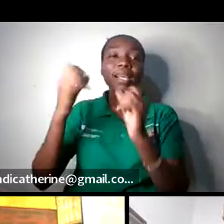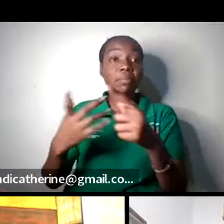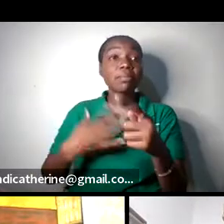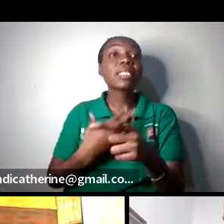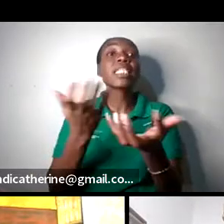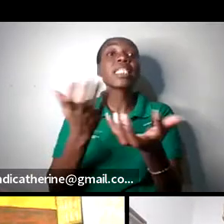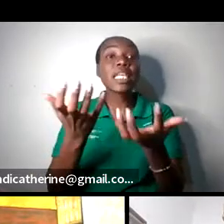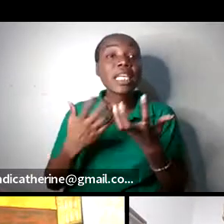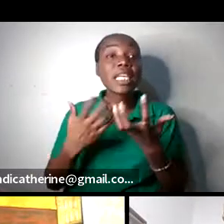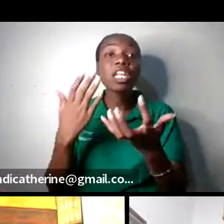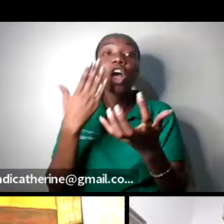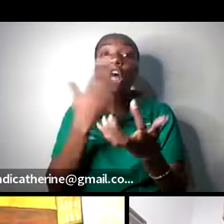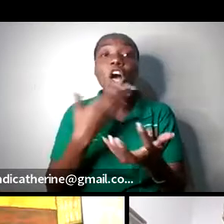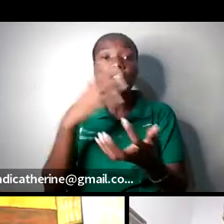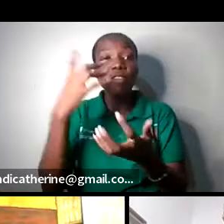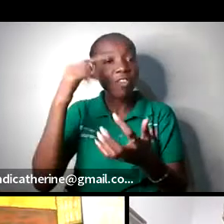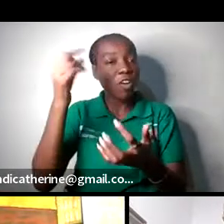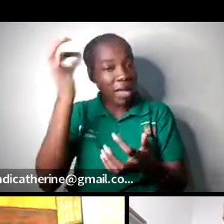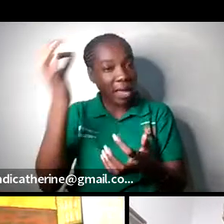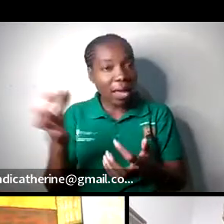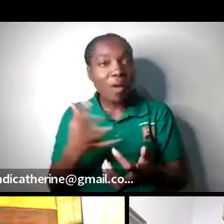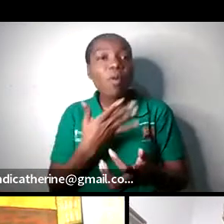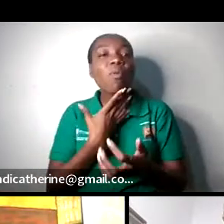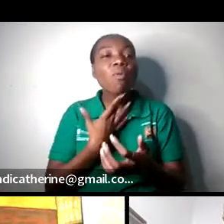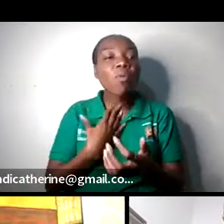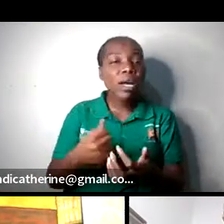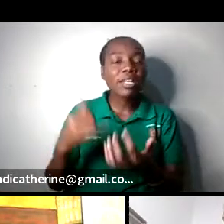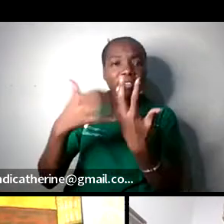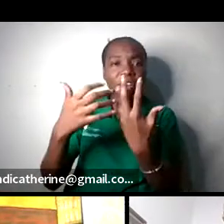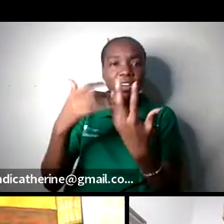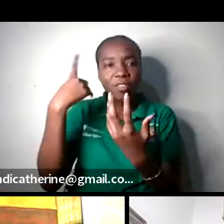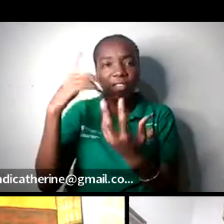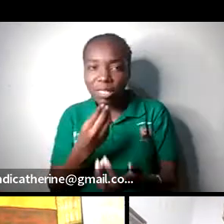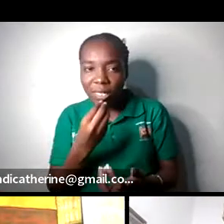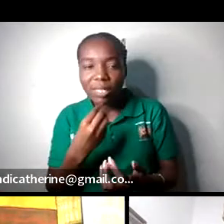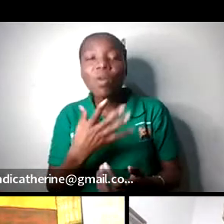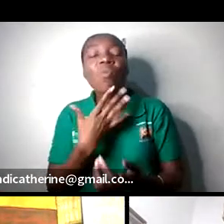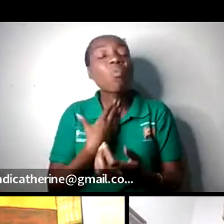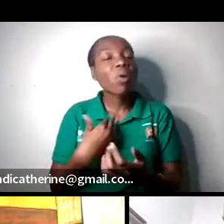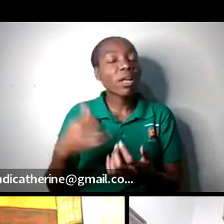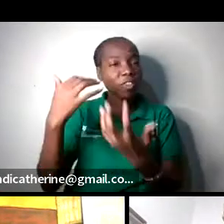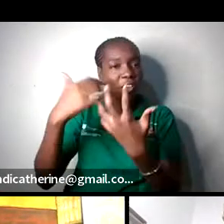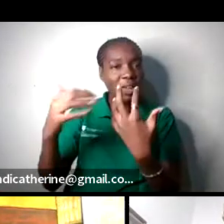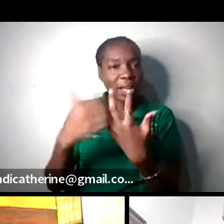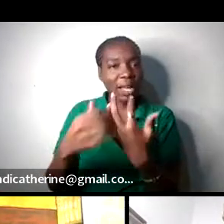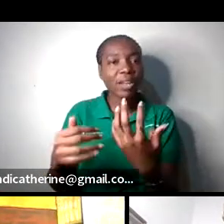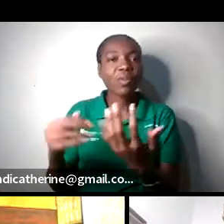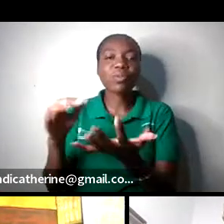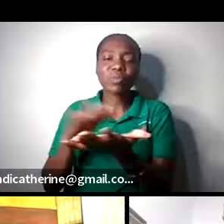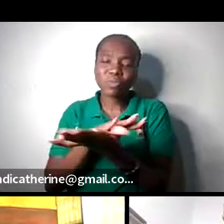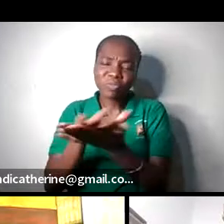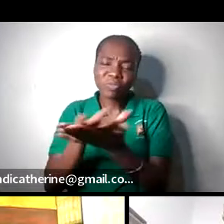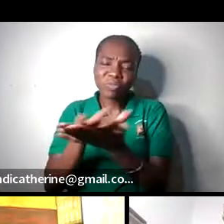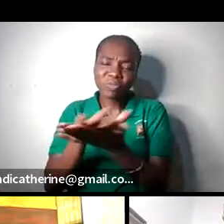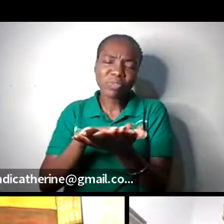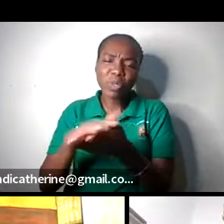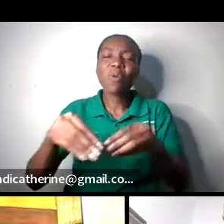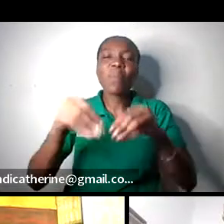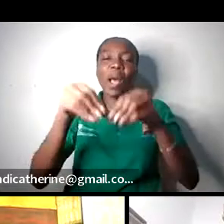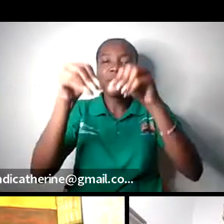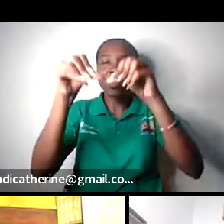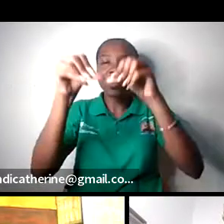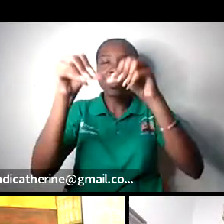hair. I need avocado oil to eat. I take avocado powder. You can crush the seeds and make avocado powder, which is